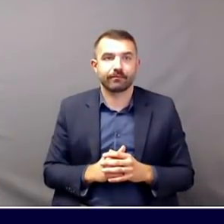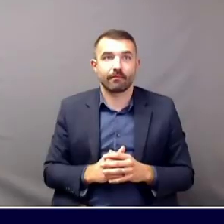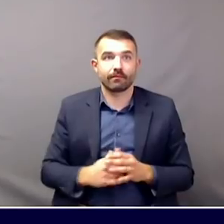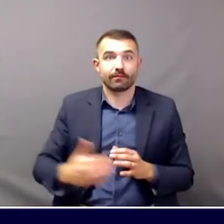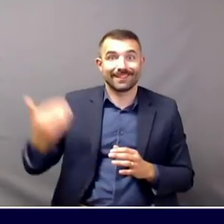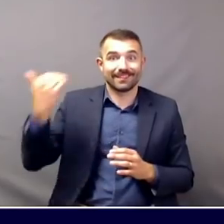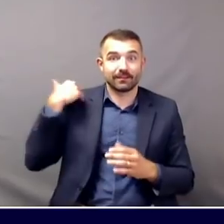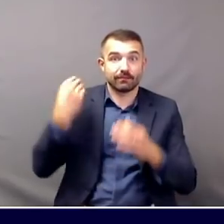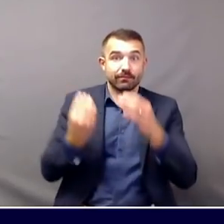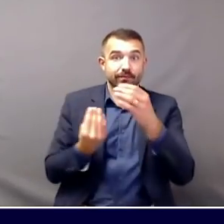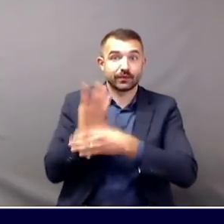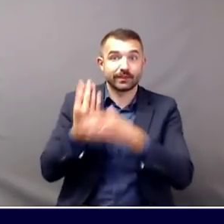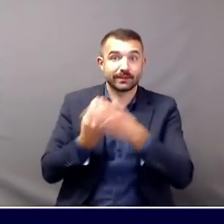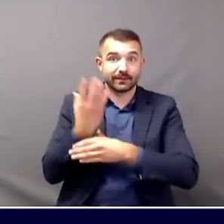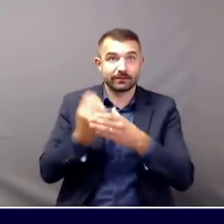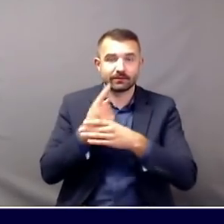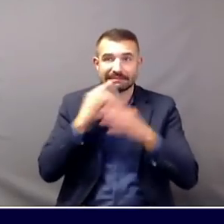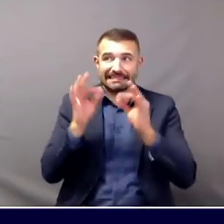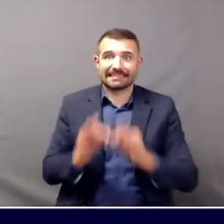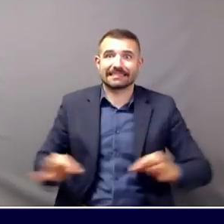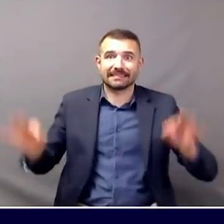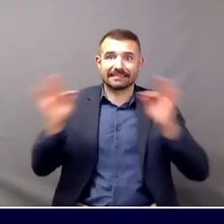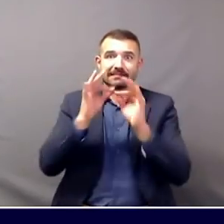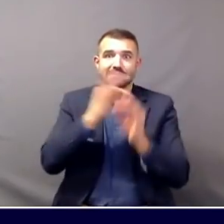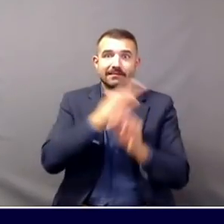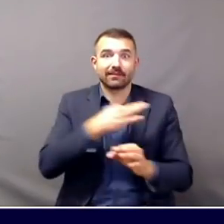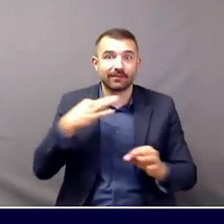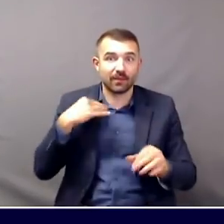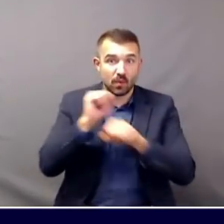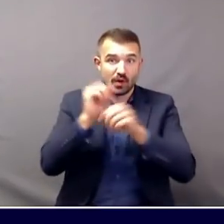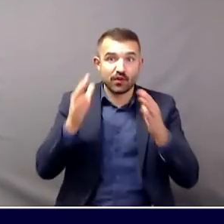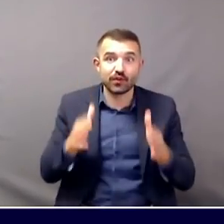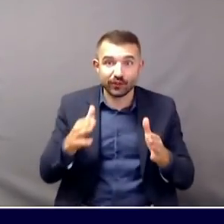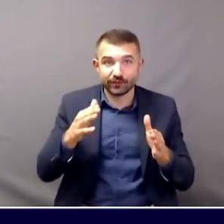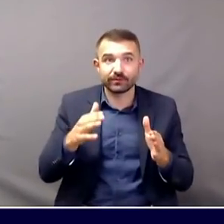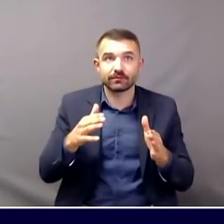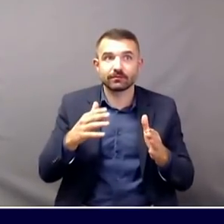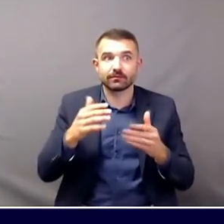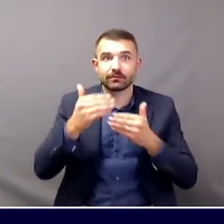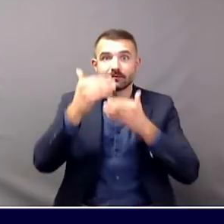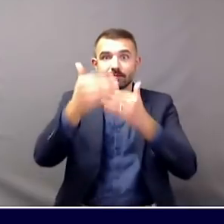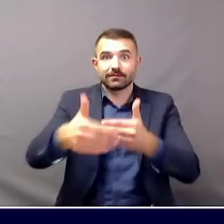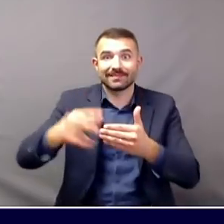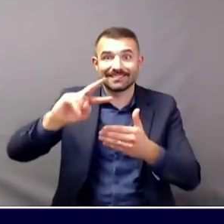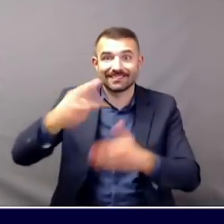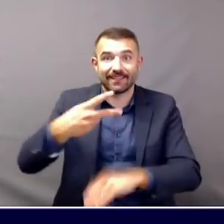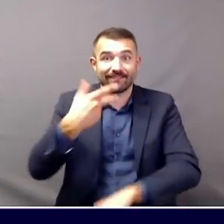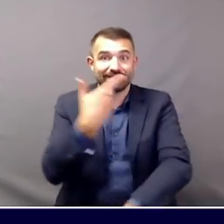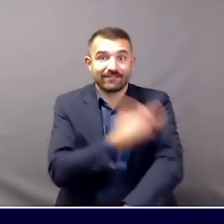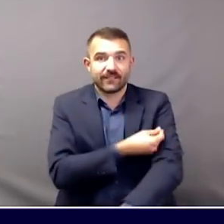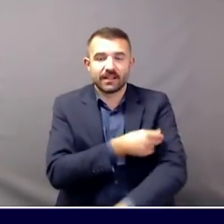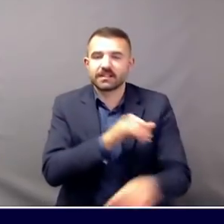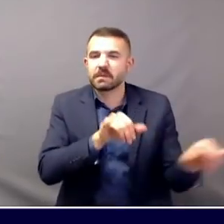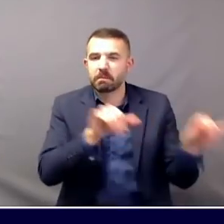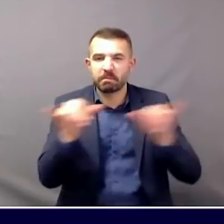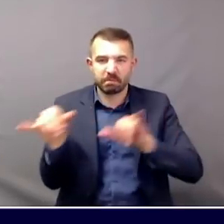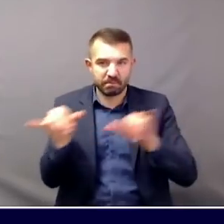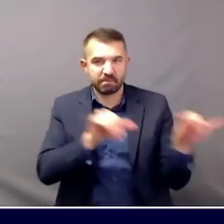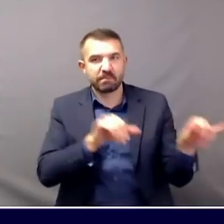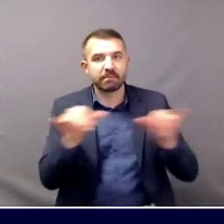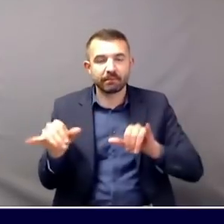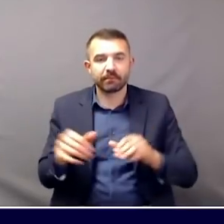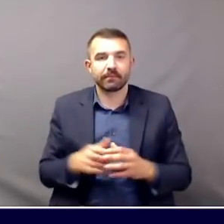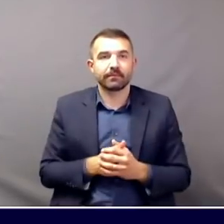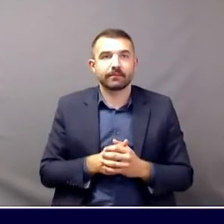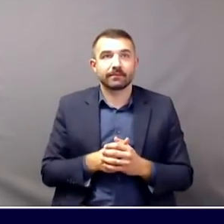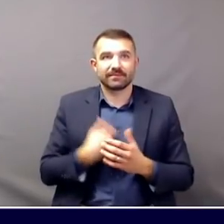unquote essential workers because of the vital role they played in our economy. Like I said, first responders, healthcare providers, teachers,